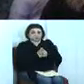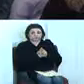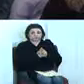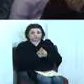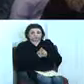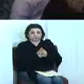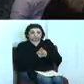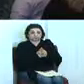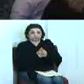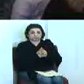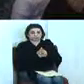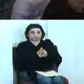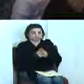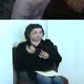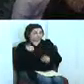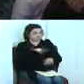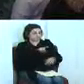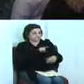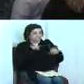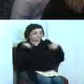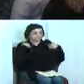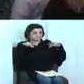Yes, God, we surrender all.